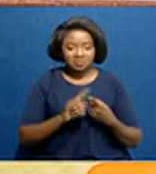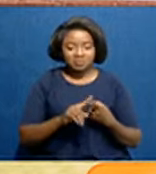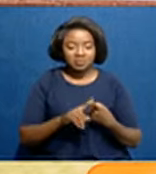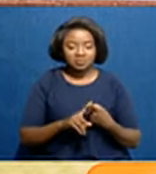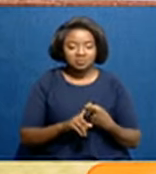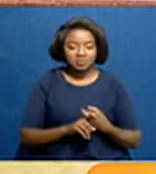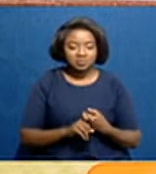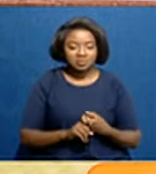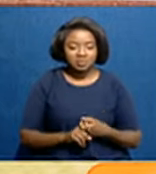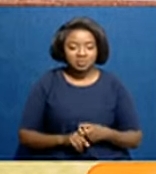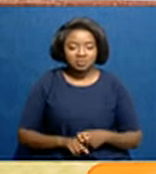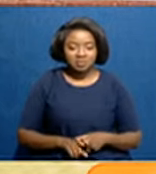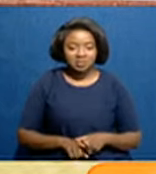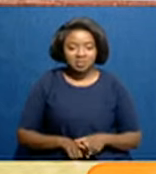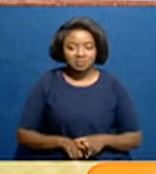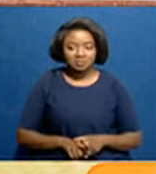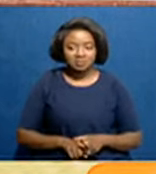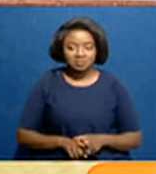in the act itself,